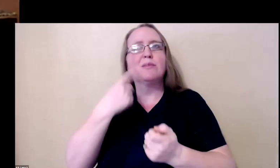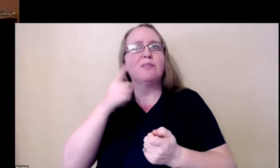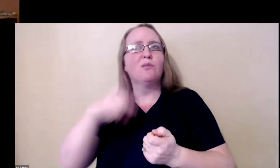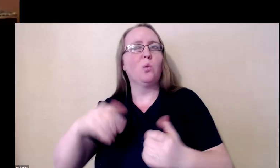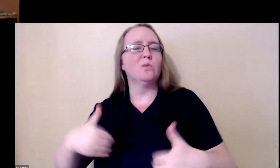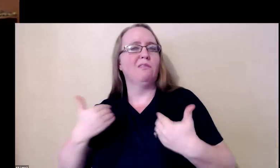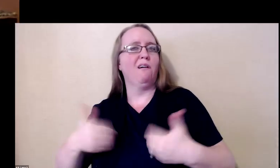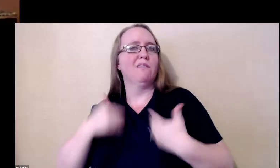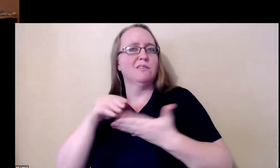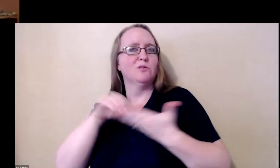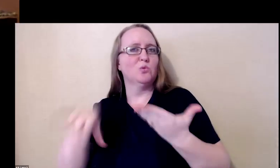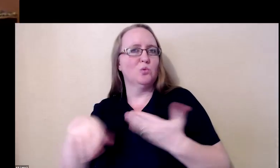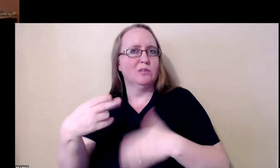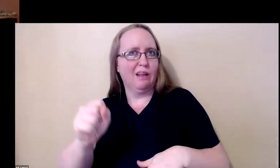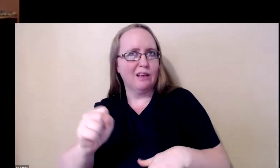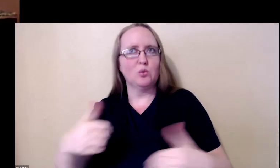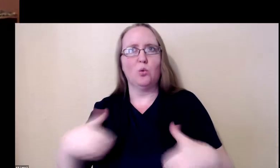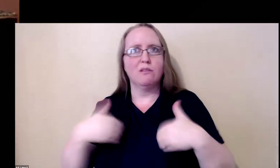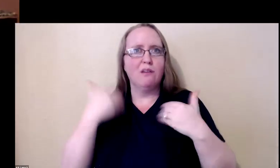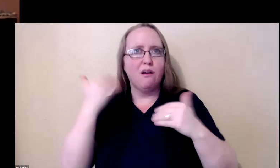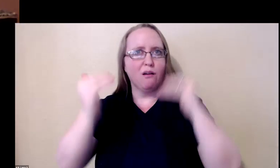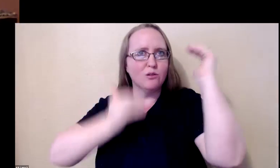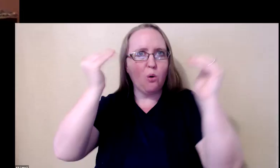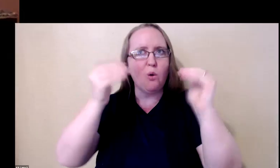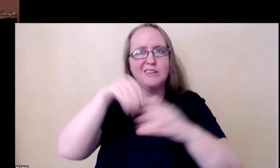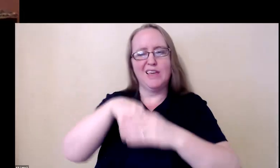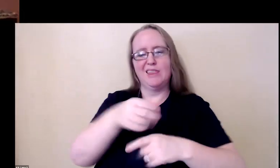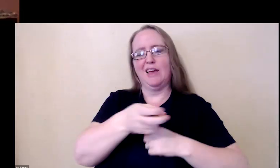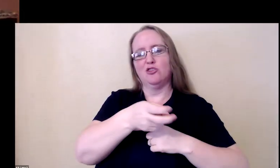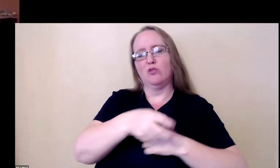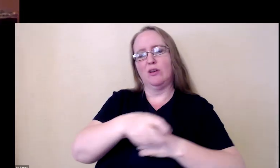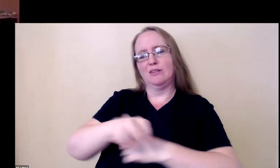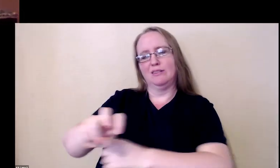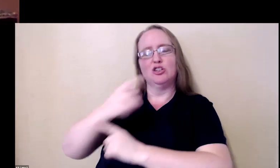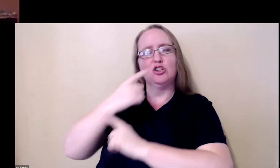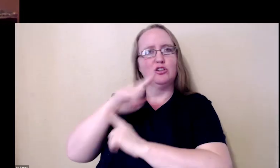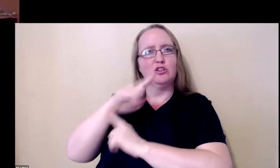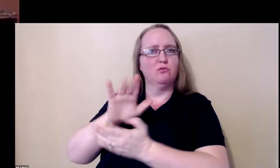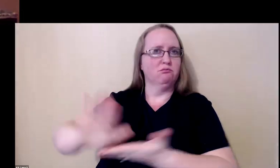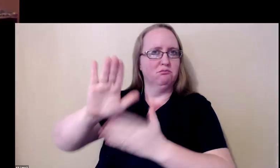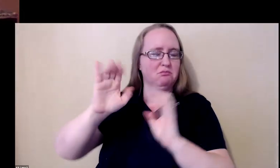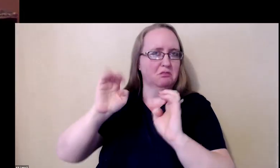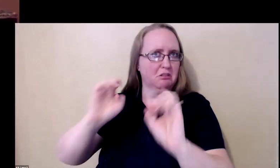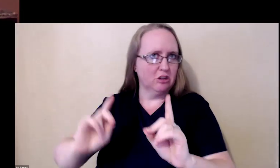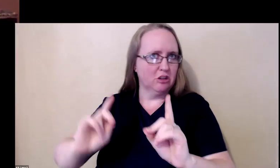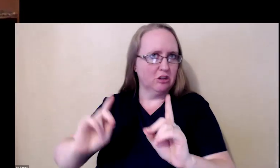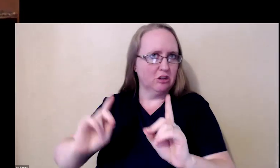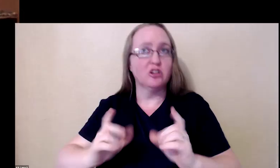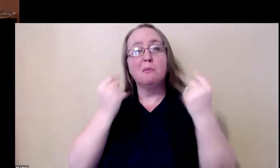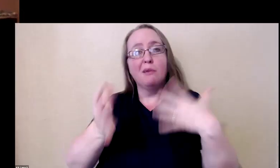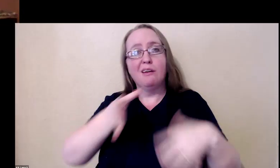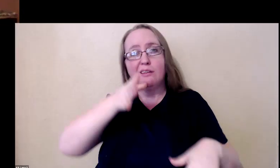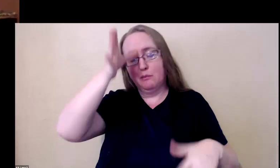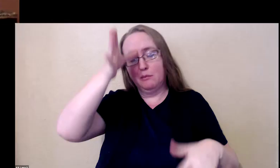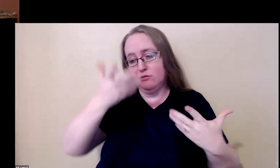high school, as well as young adults and those that are transitioning to post-secondary education. A lot of those parents, after receiving